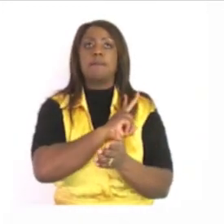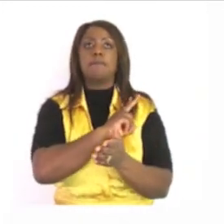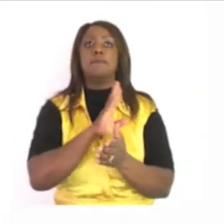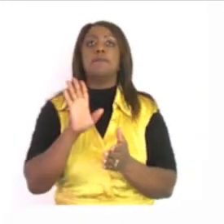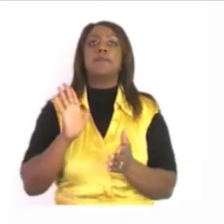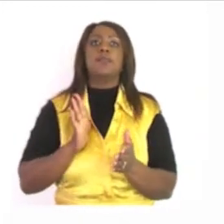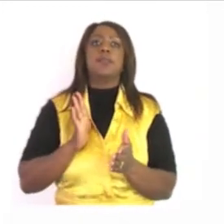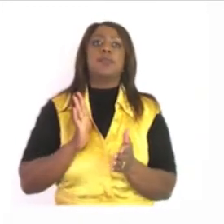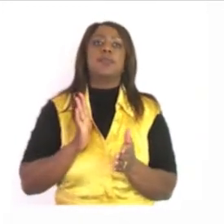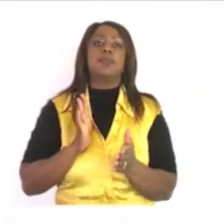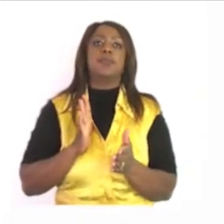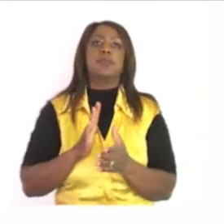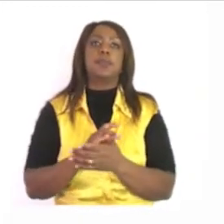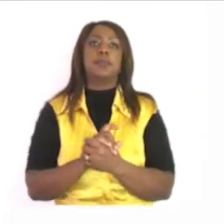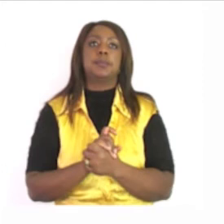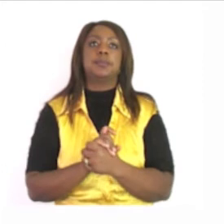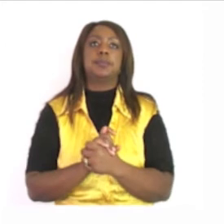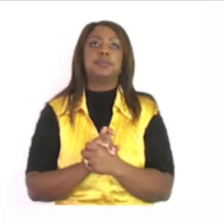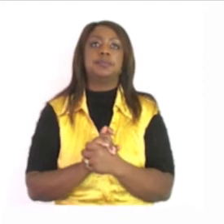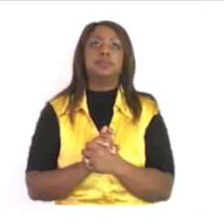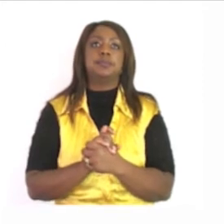Moving to page 25.